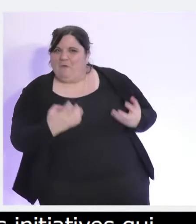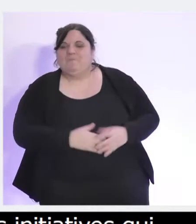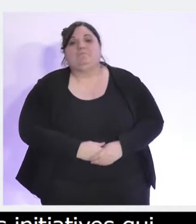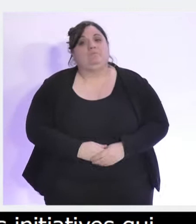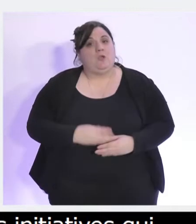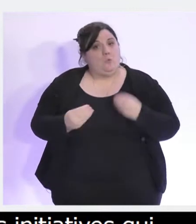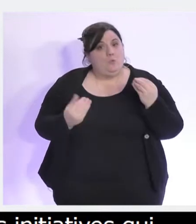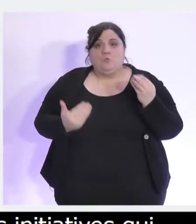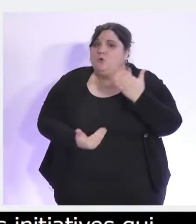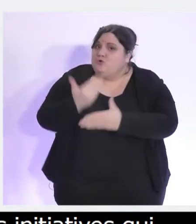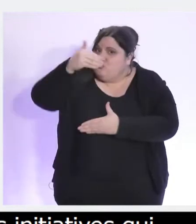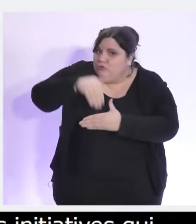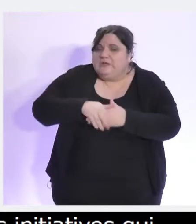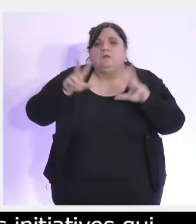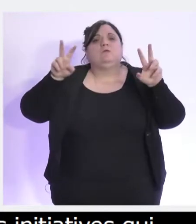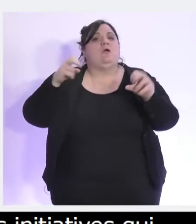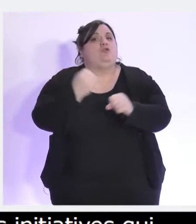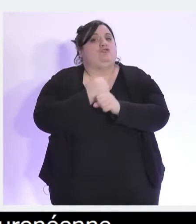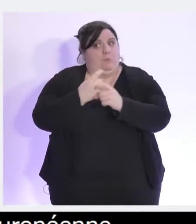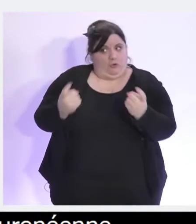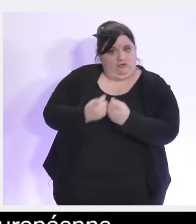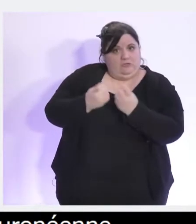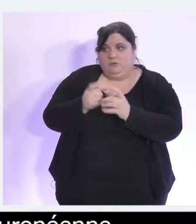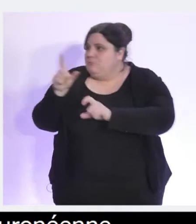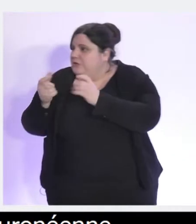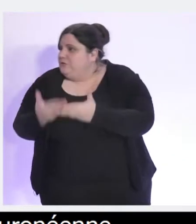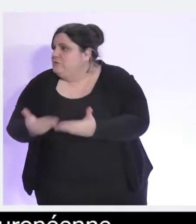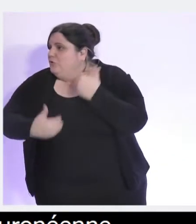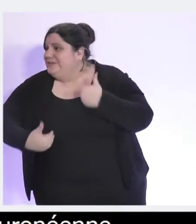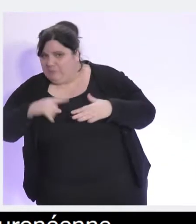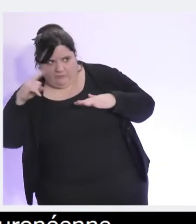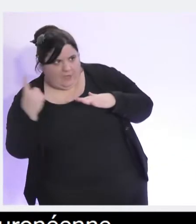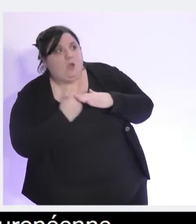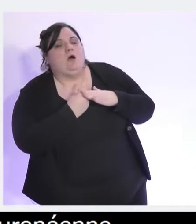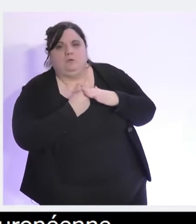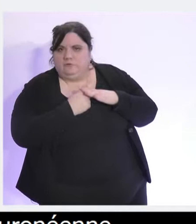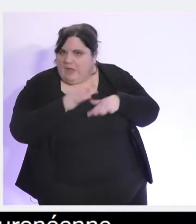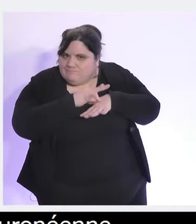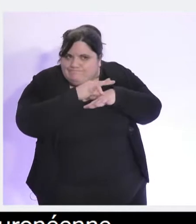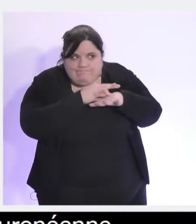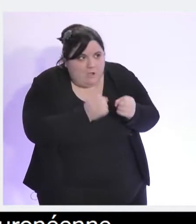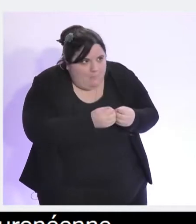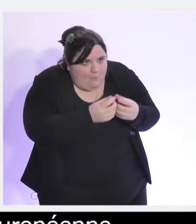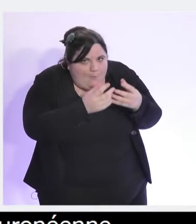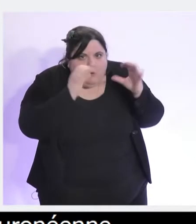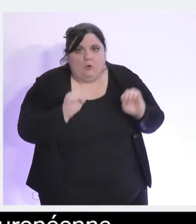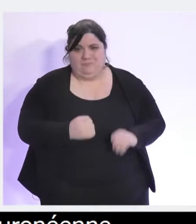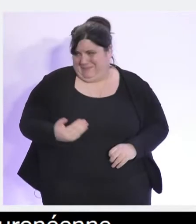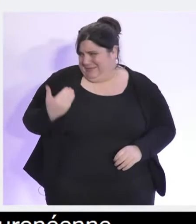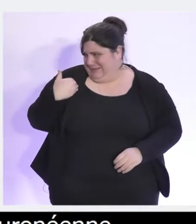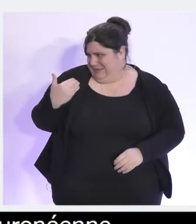to recruit handicapped workers. That really is a trampoline into work. So